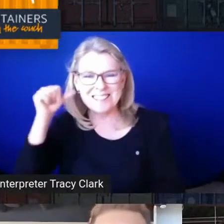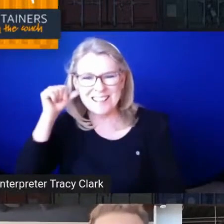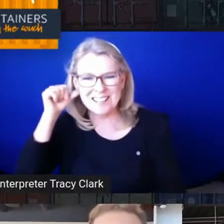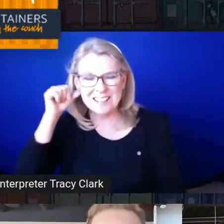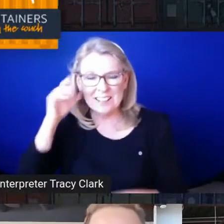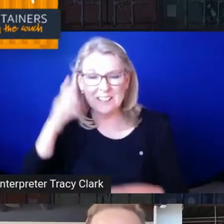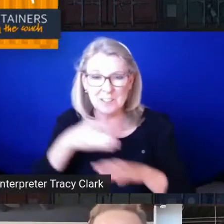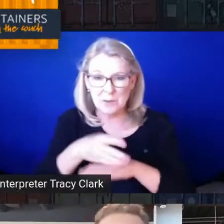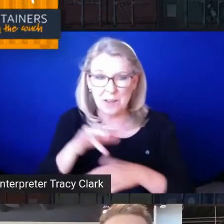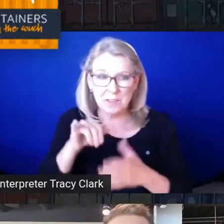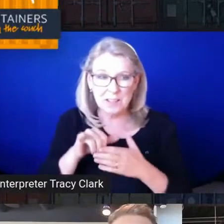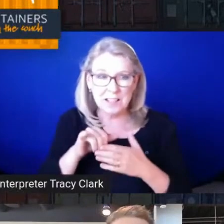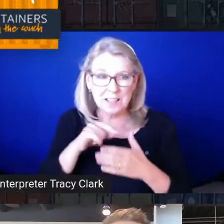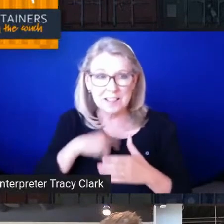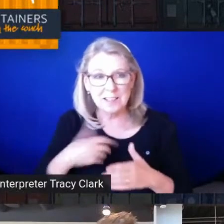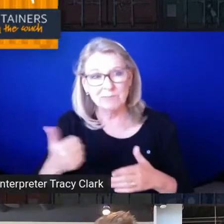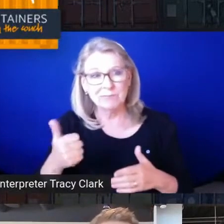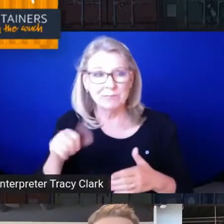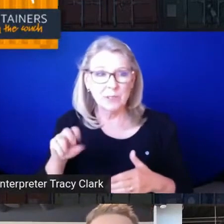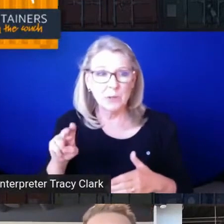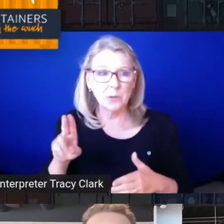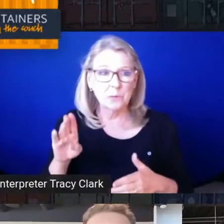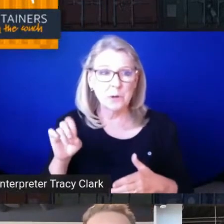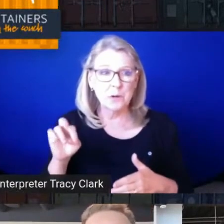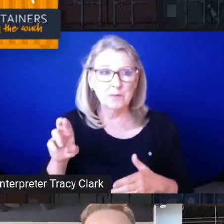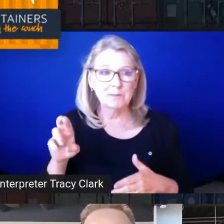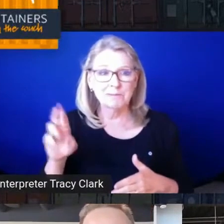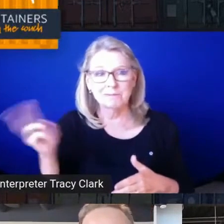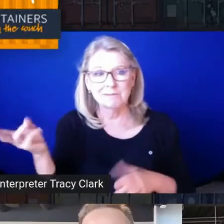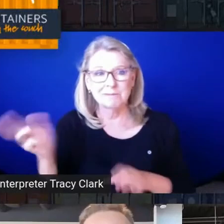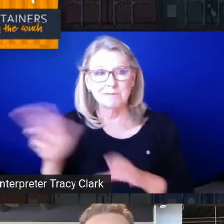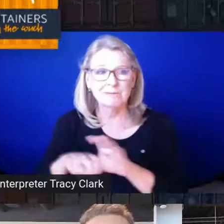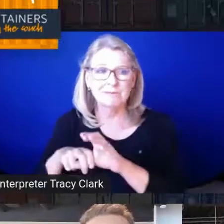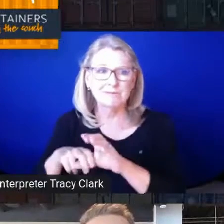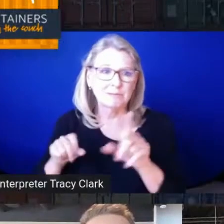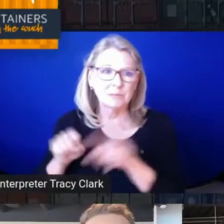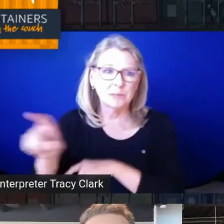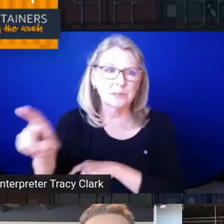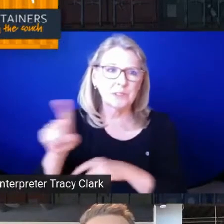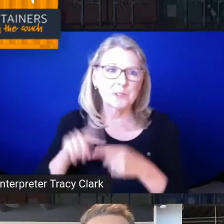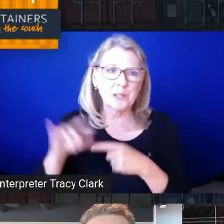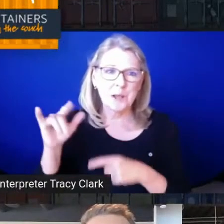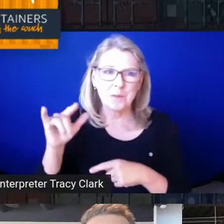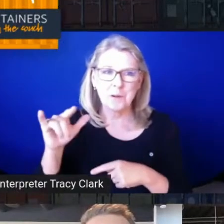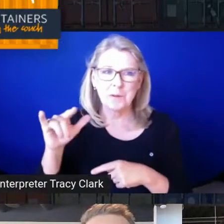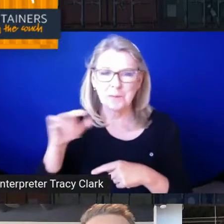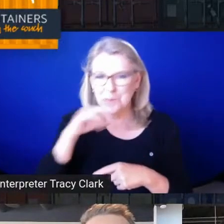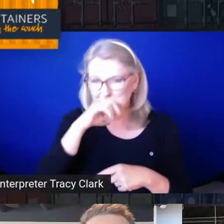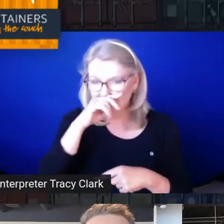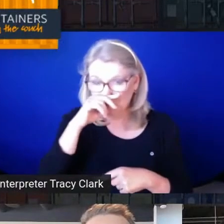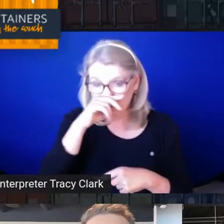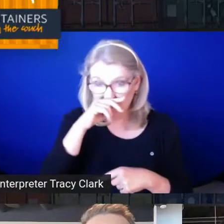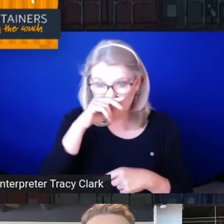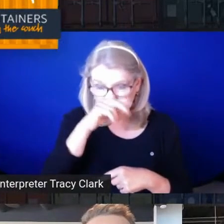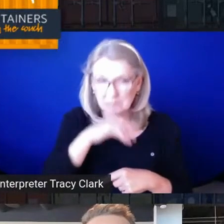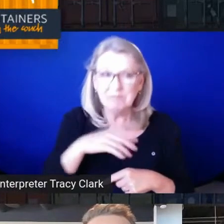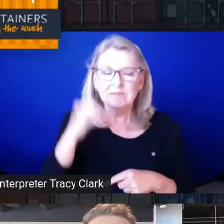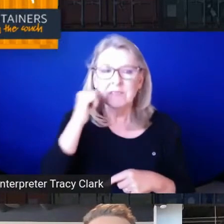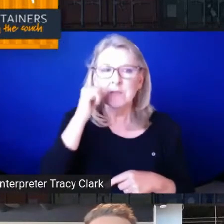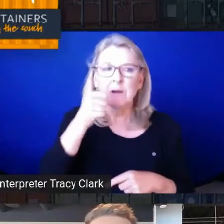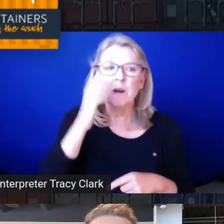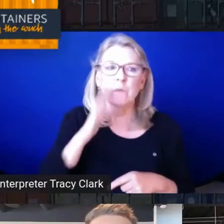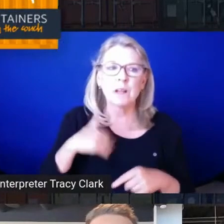to the airport and race to the gate. Tomorrow we're going to have a panel where we're going to be talking